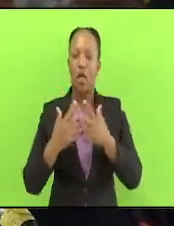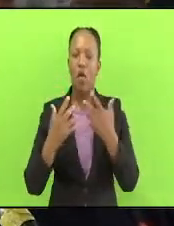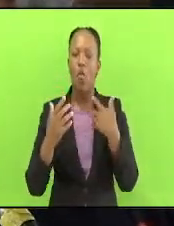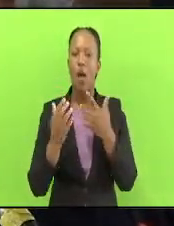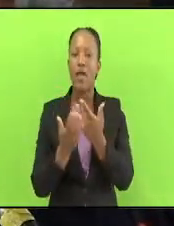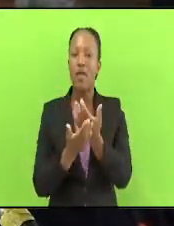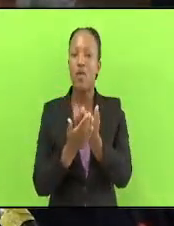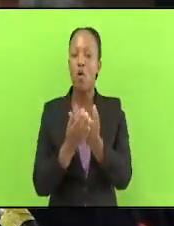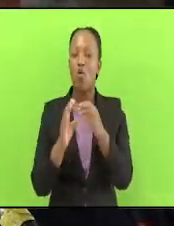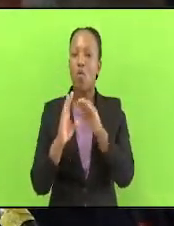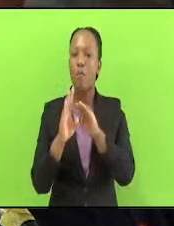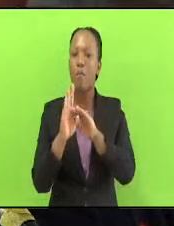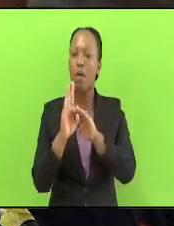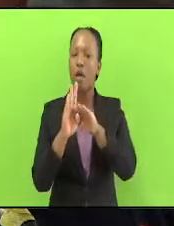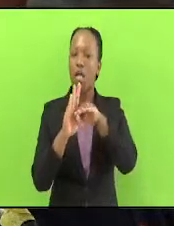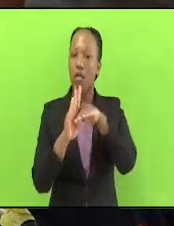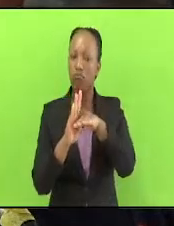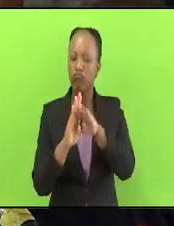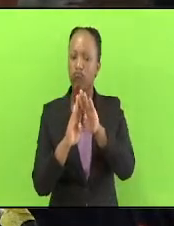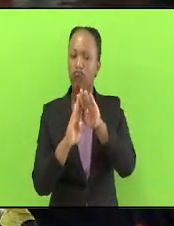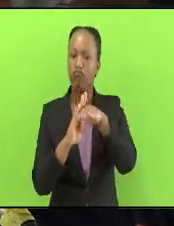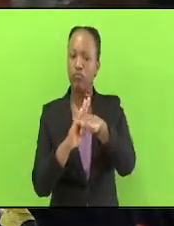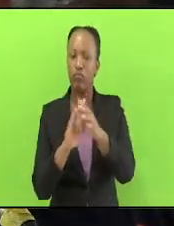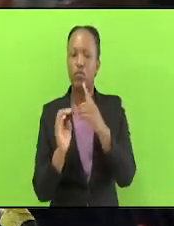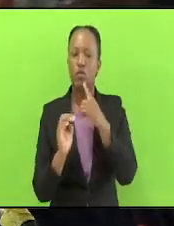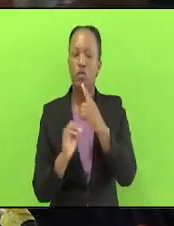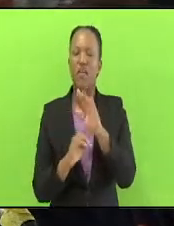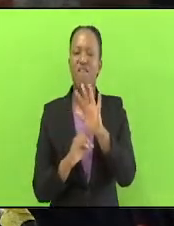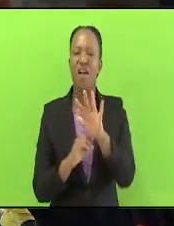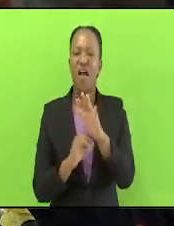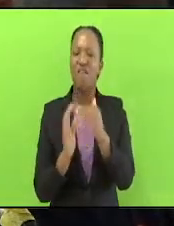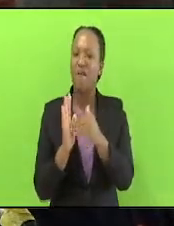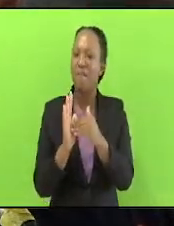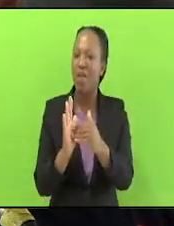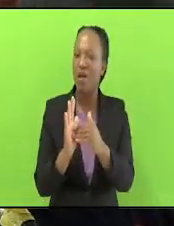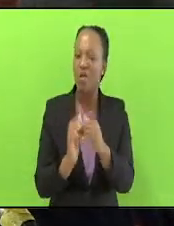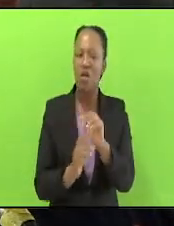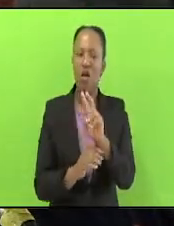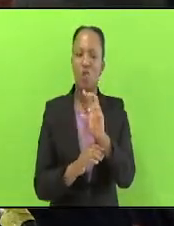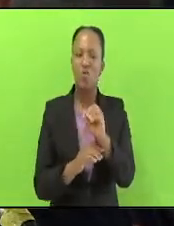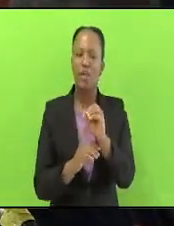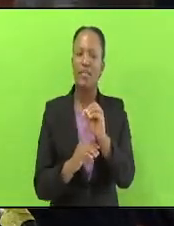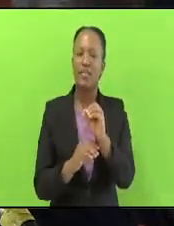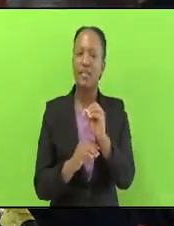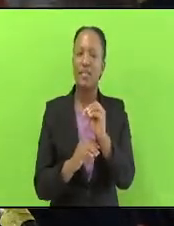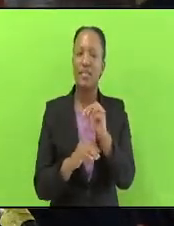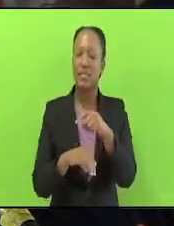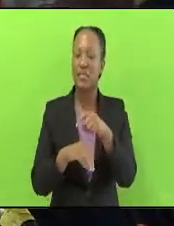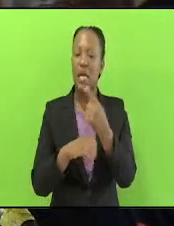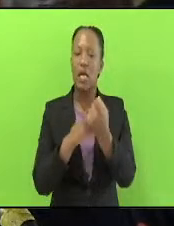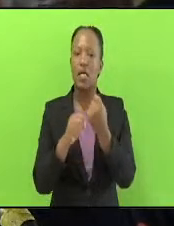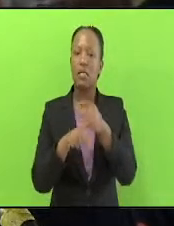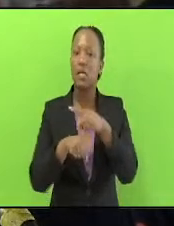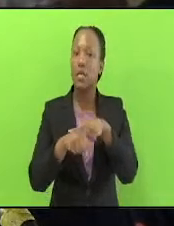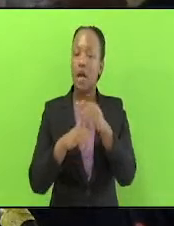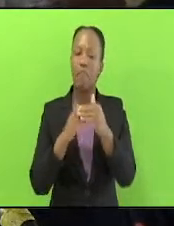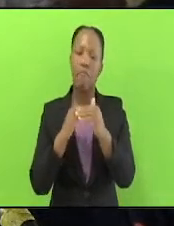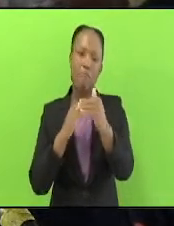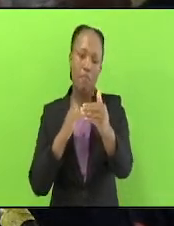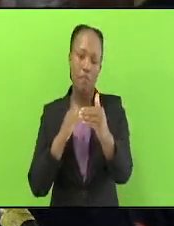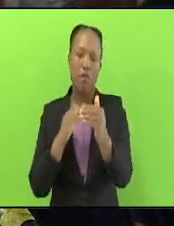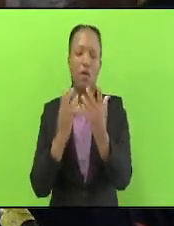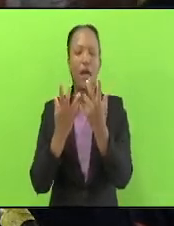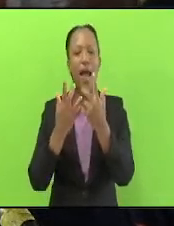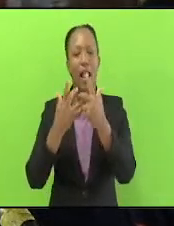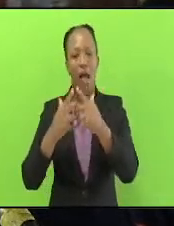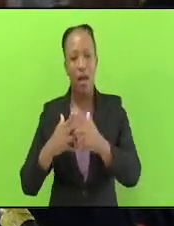say it's a 5 million or a 10 million rand fine, but in 10 years' time or in 20 years' time, it's not worth a lot of money. Make sure that